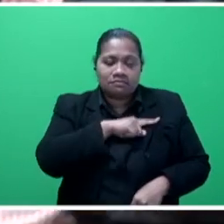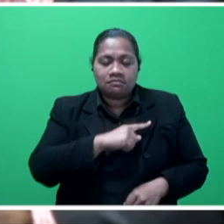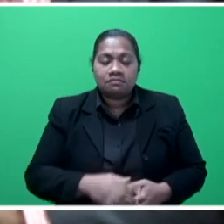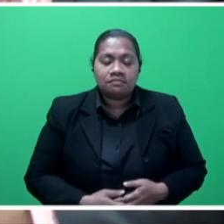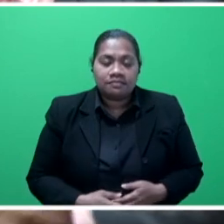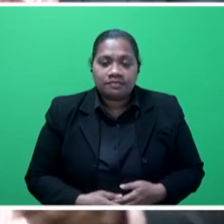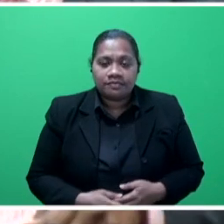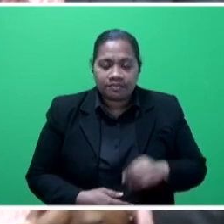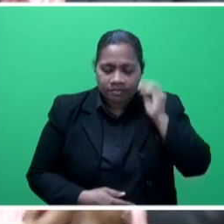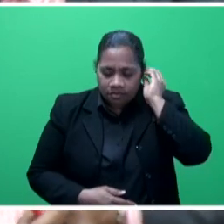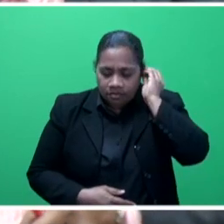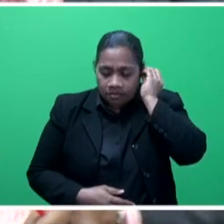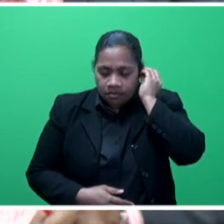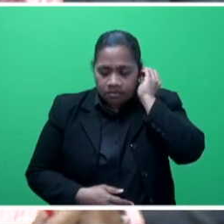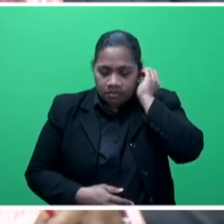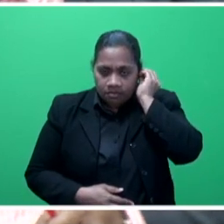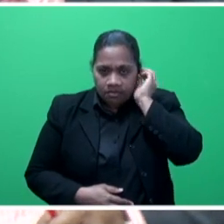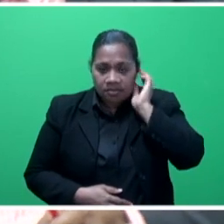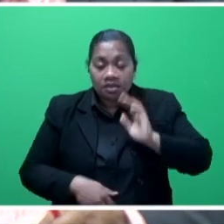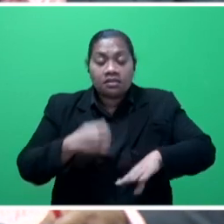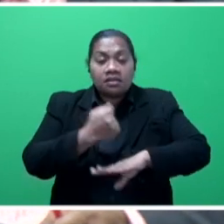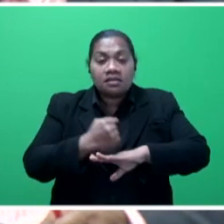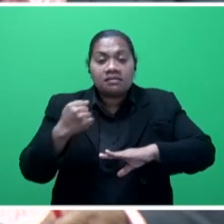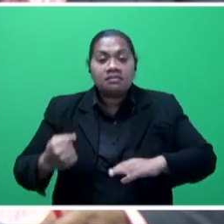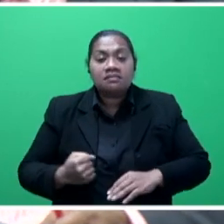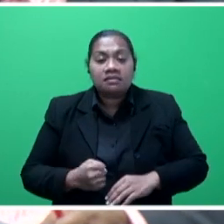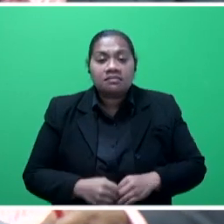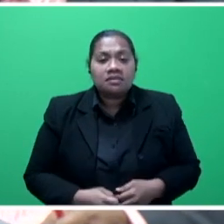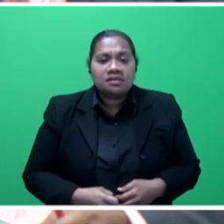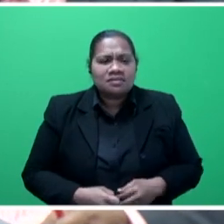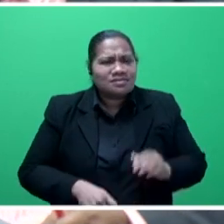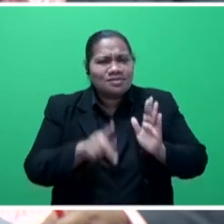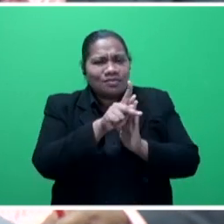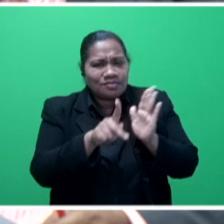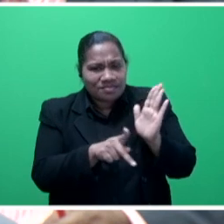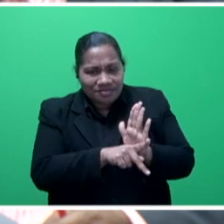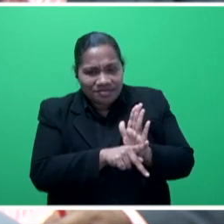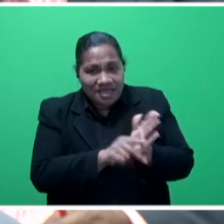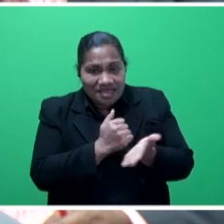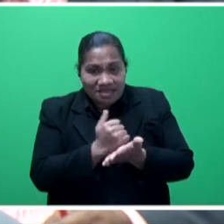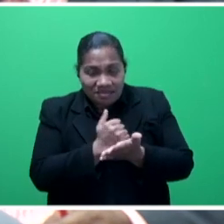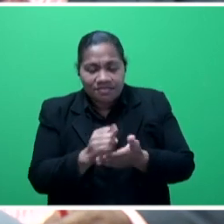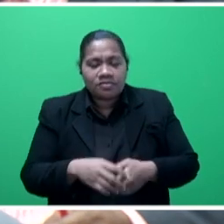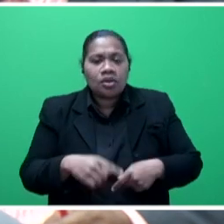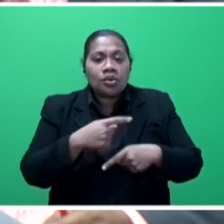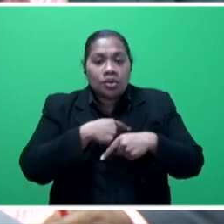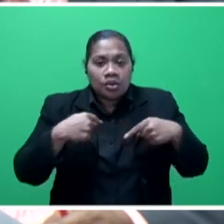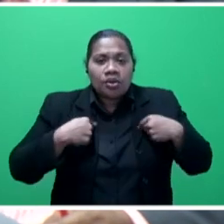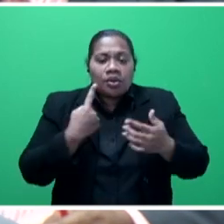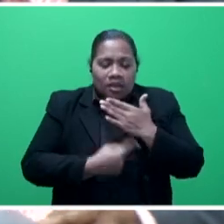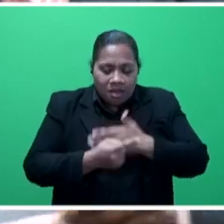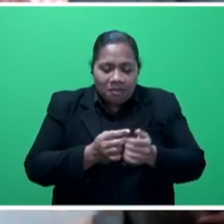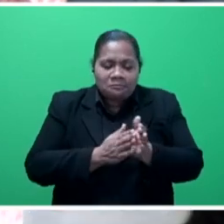government's sustainable policies and the decisive actions, we have persevered despite the gloom and doom